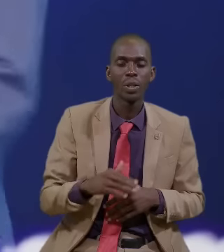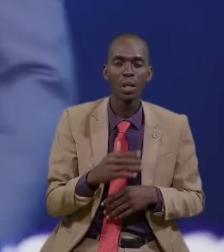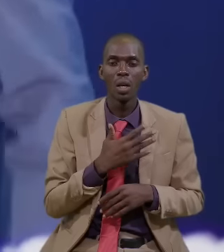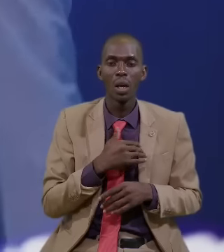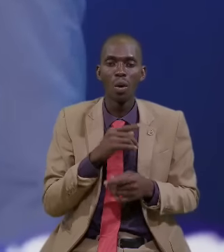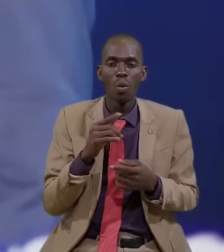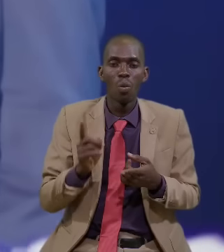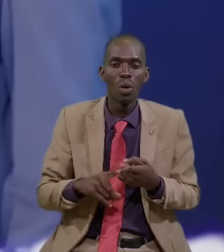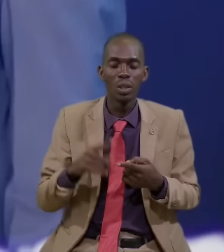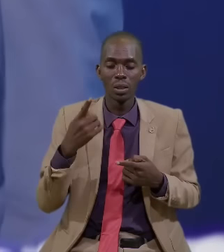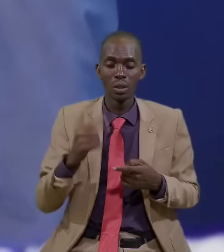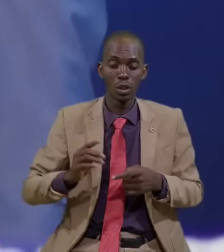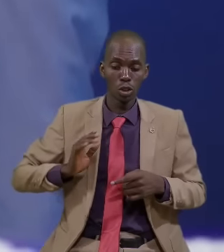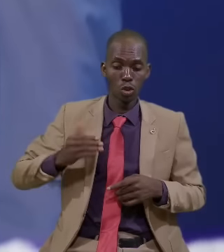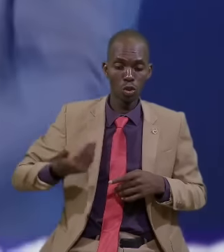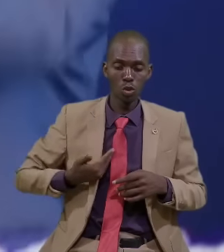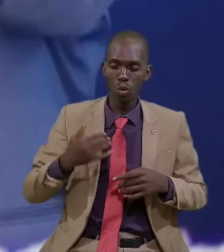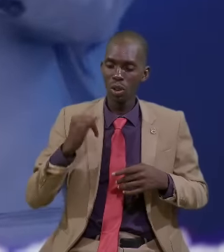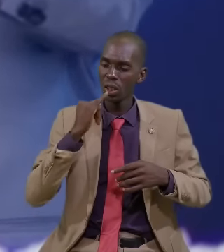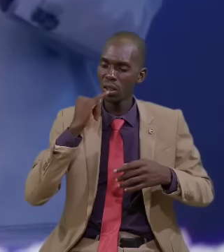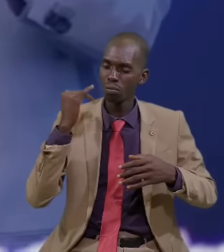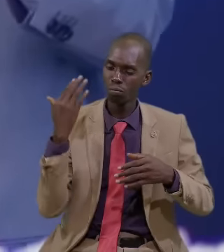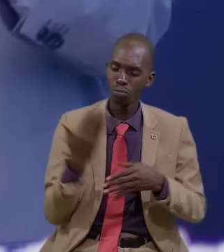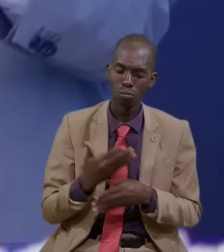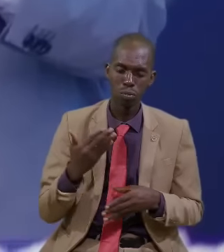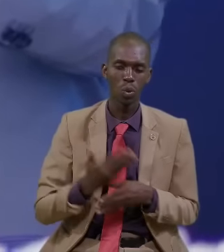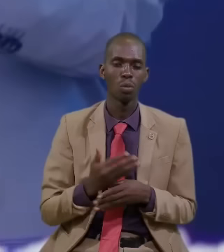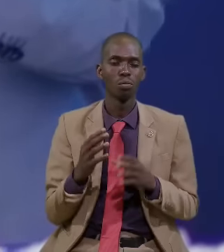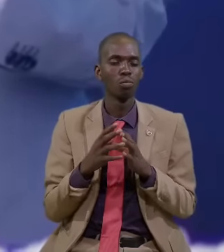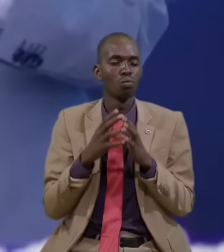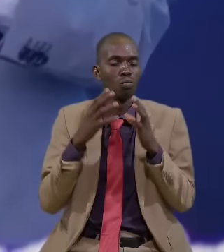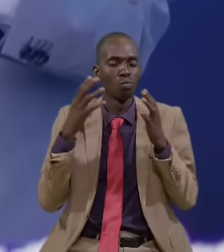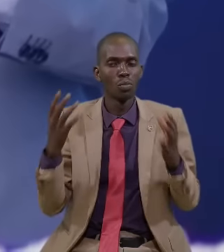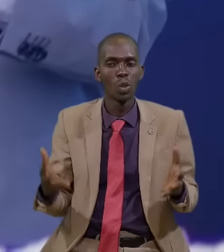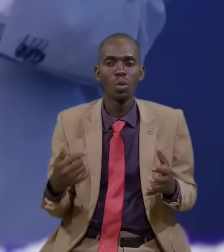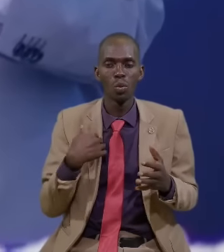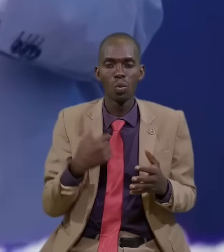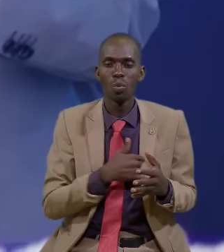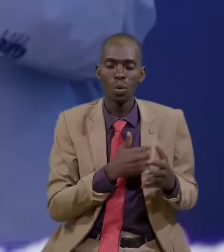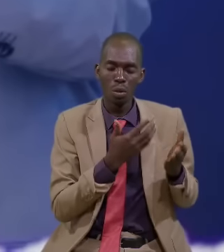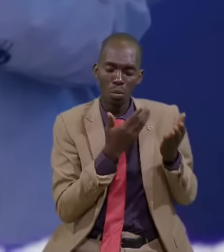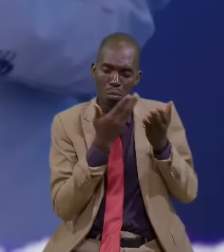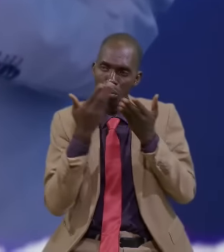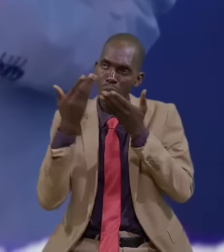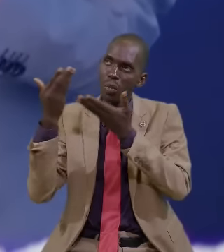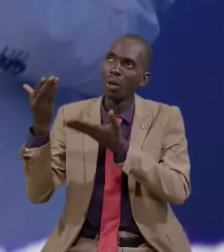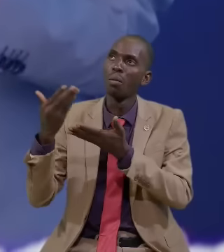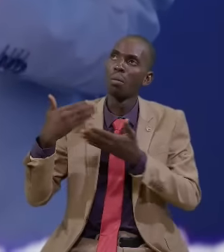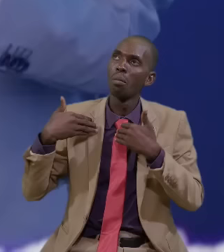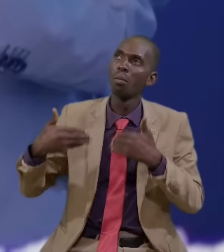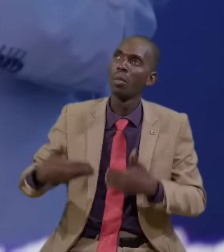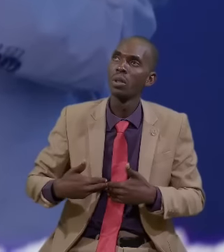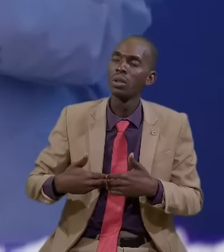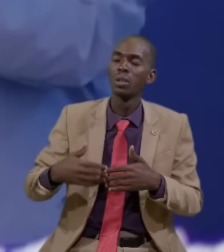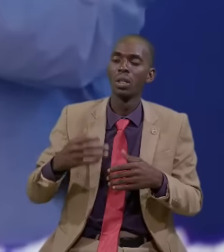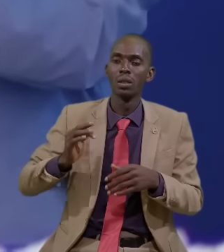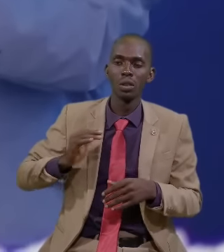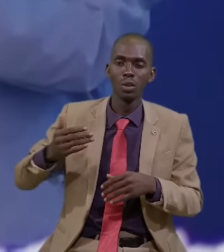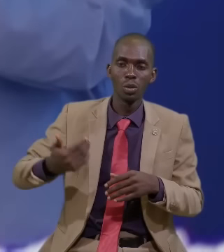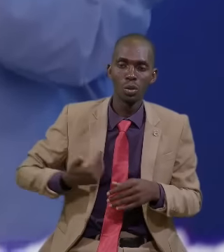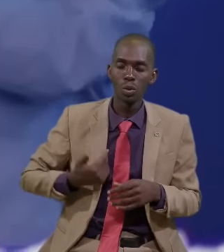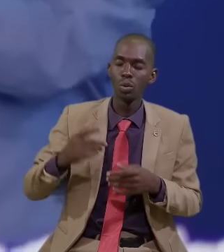like that, we bring that soul, as we brought the body to the Lord, and the Lord healed the body, we